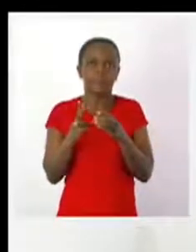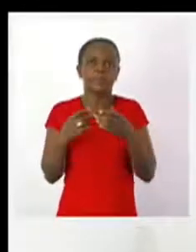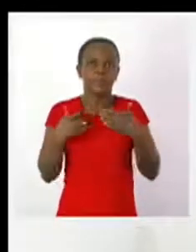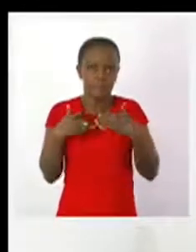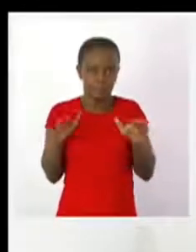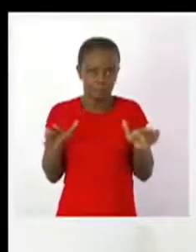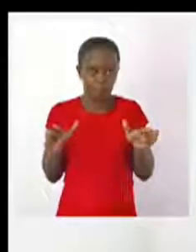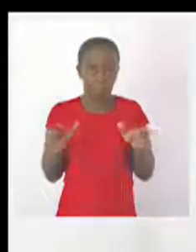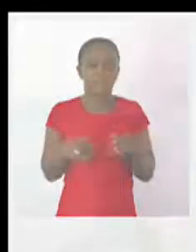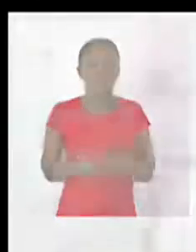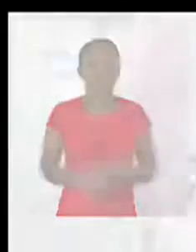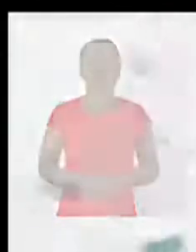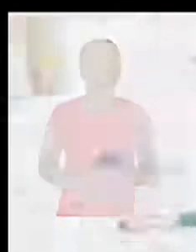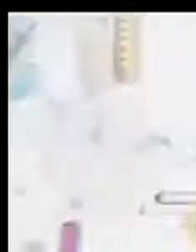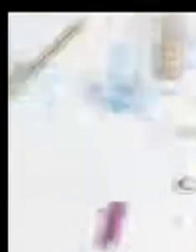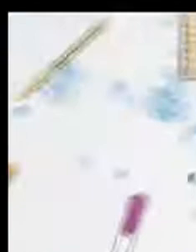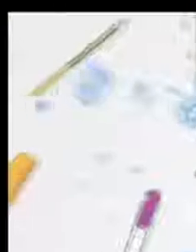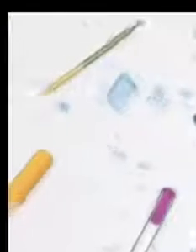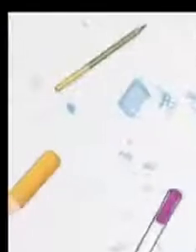our lesson.